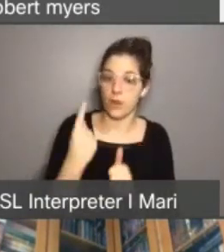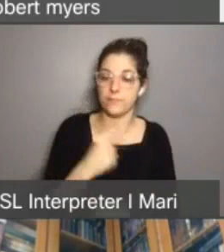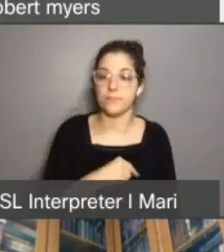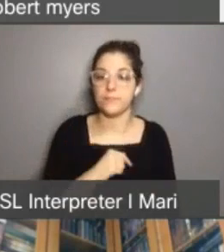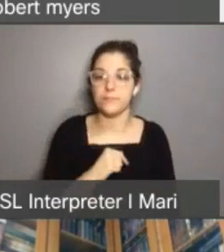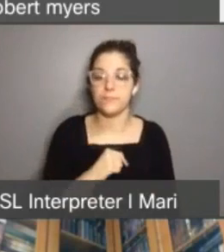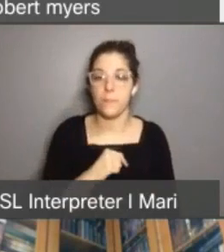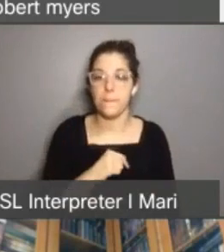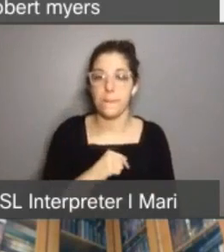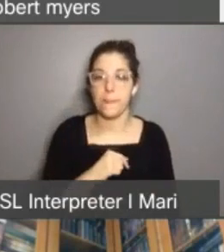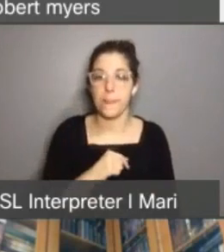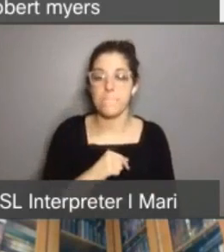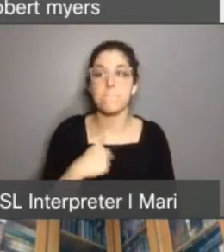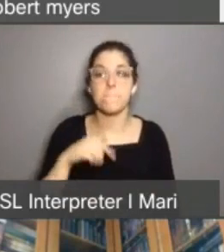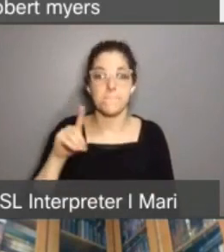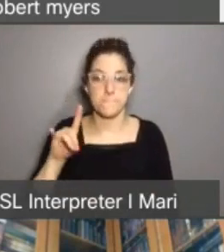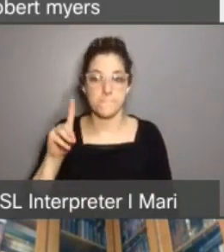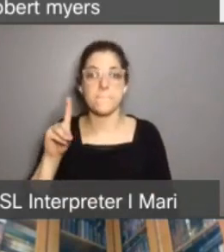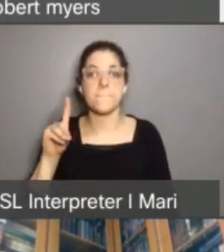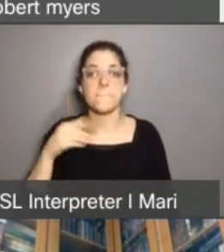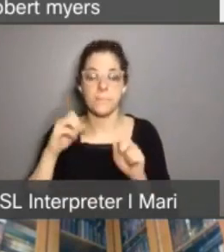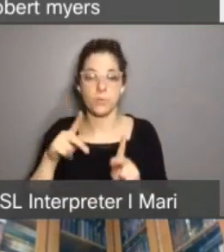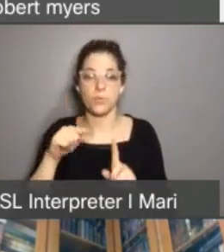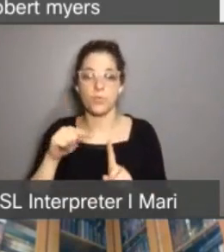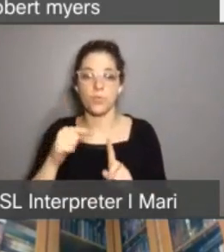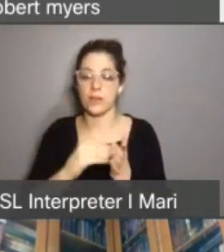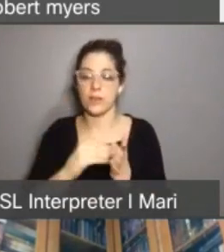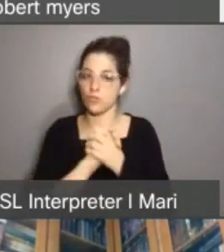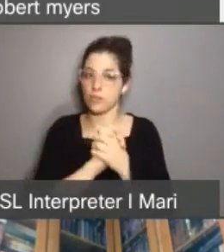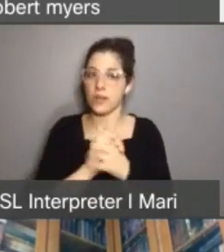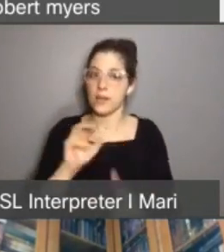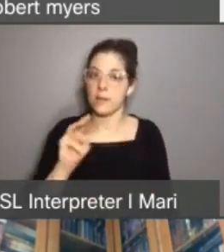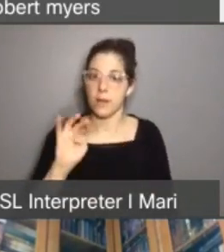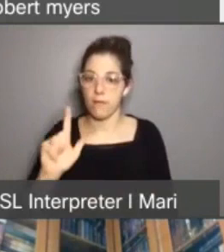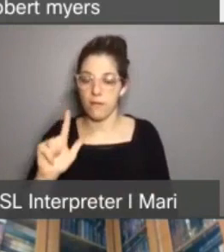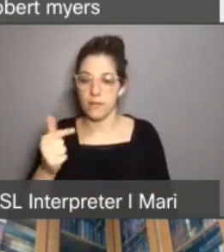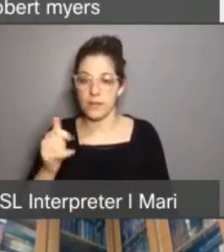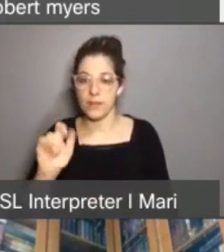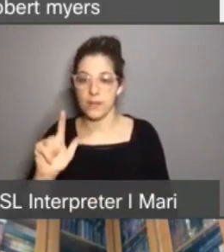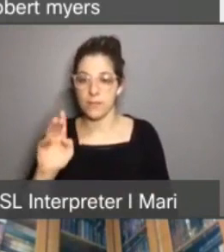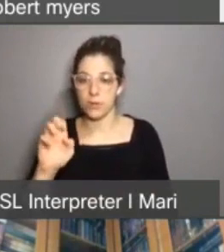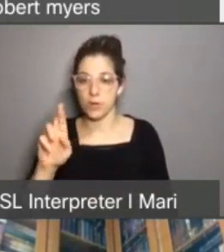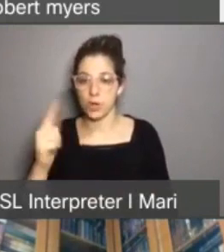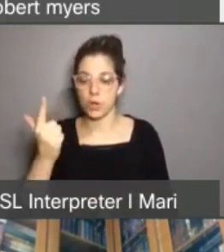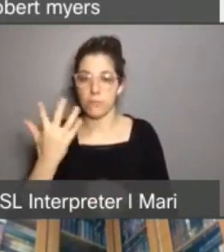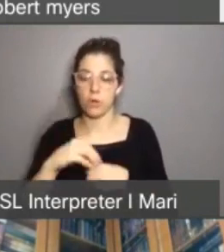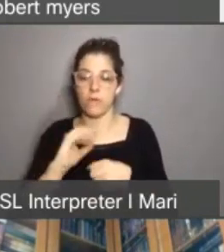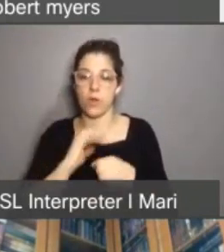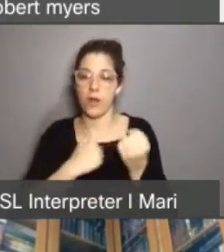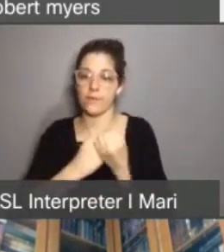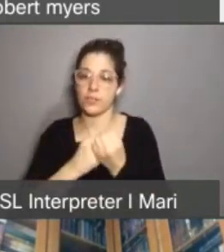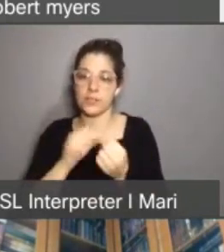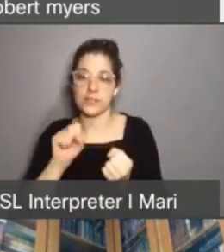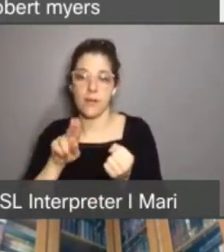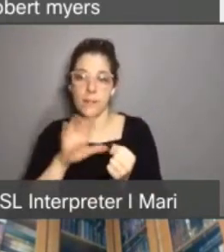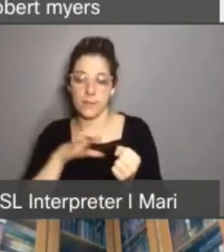And I had the chance to, again, congratulate Michael Gilberg, who had been previously part of our advocate subcommittee